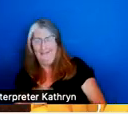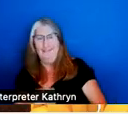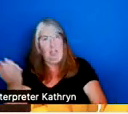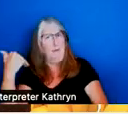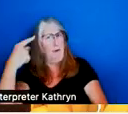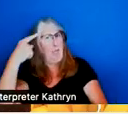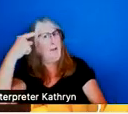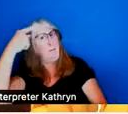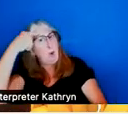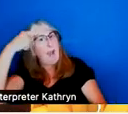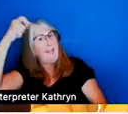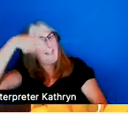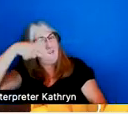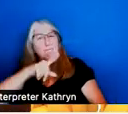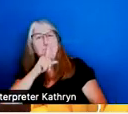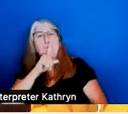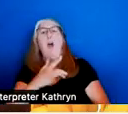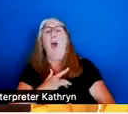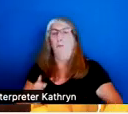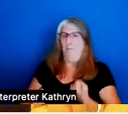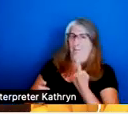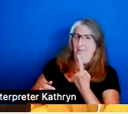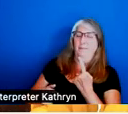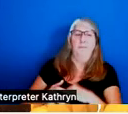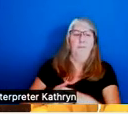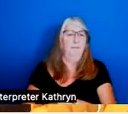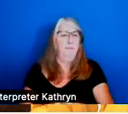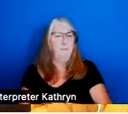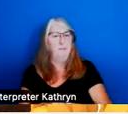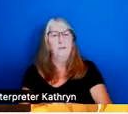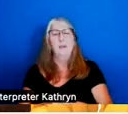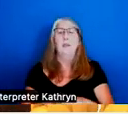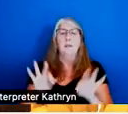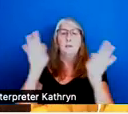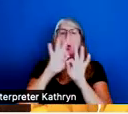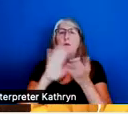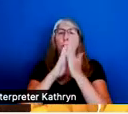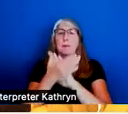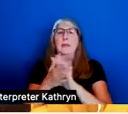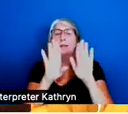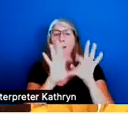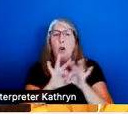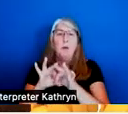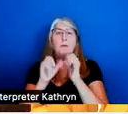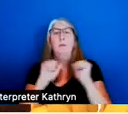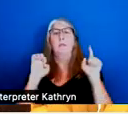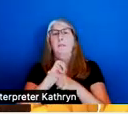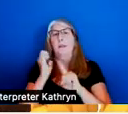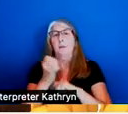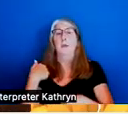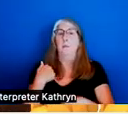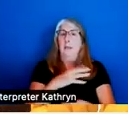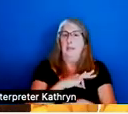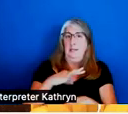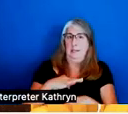When my heart feels good, I'm at peace and harmony with my environment. My staff and I intentionally take time to invest